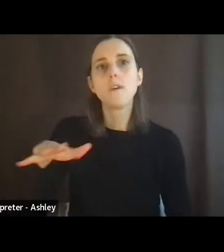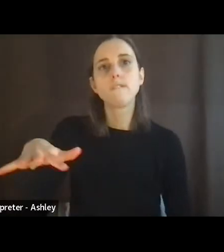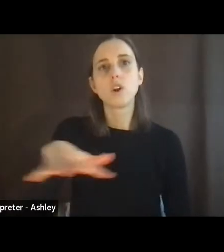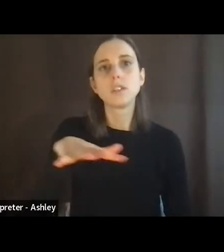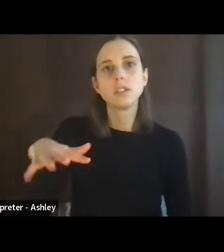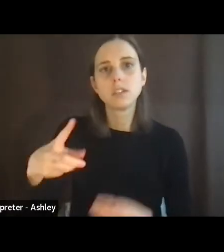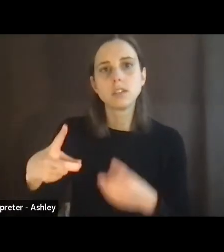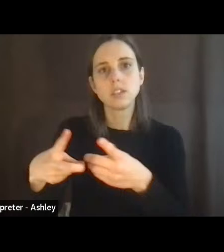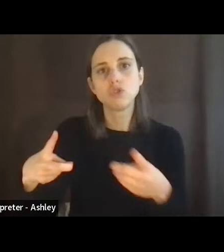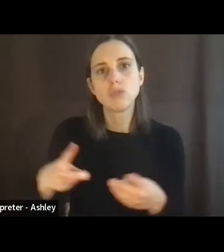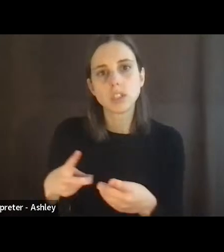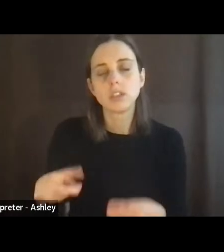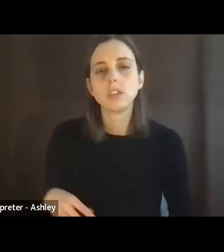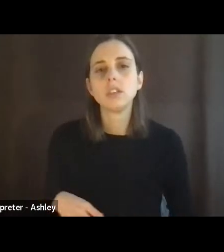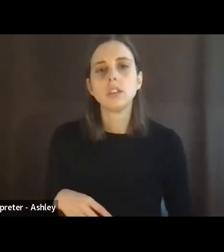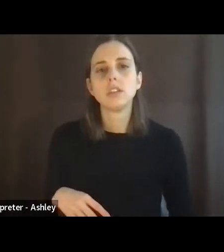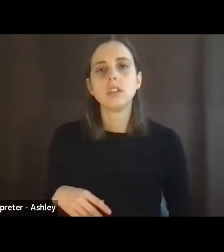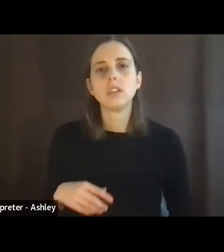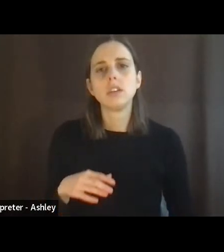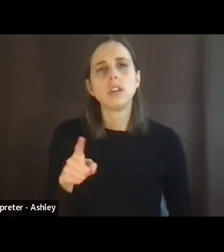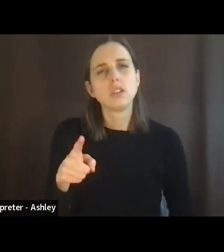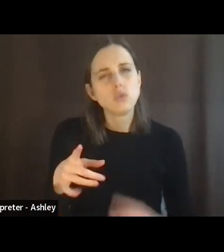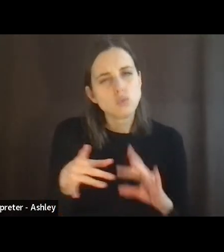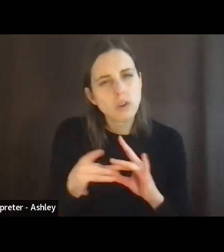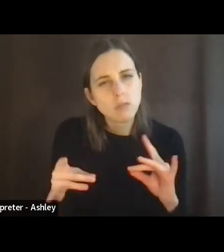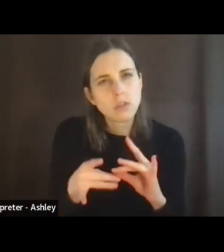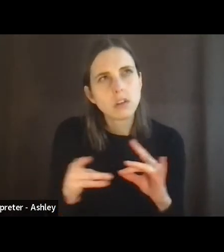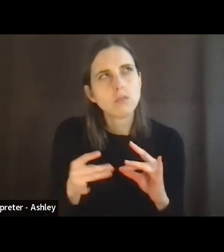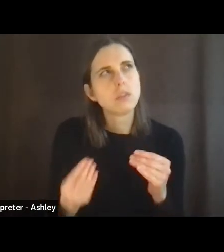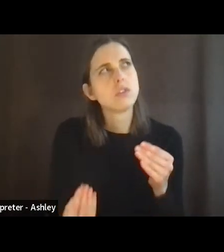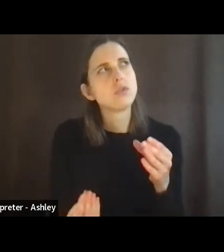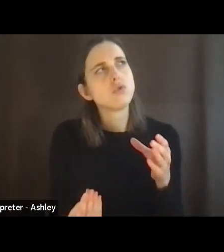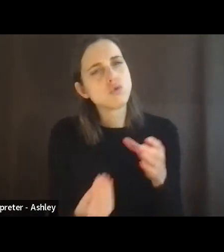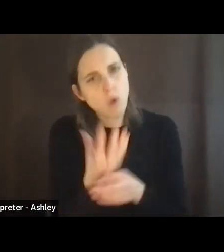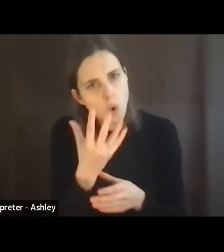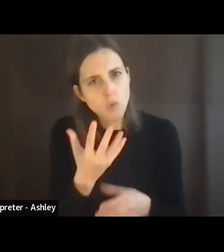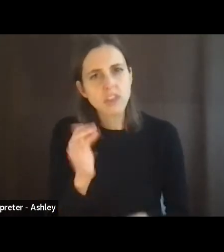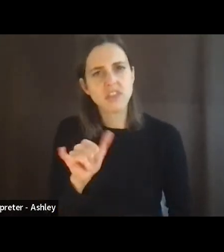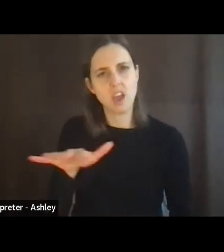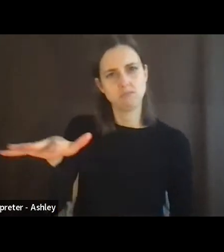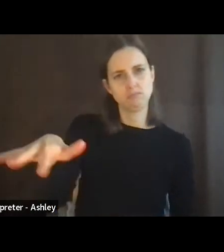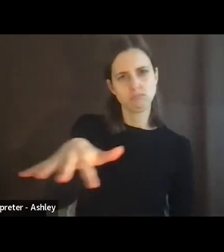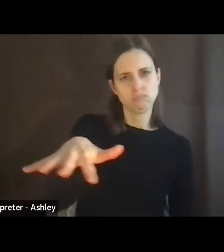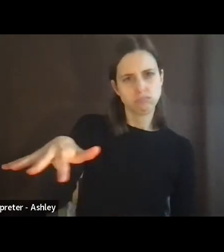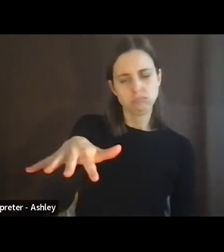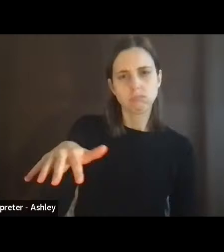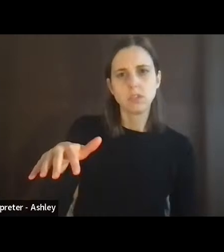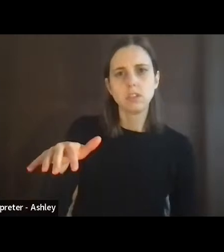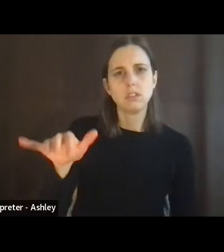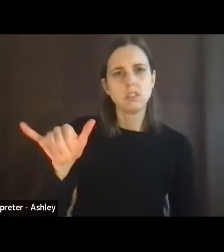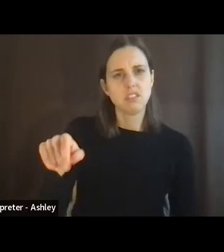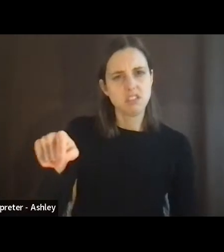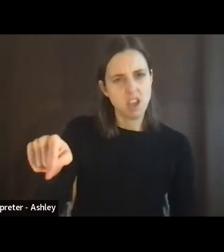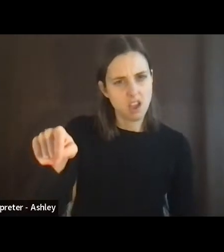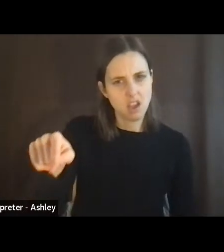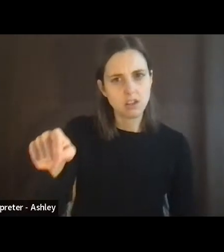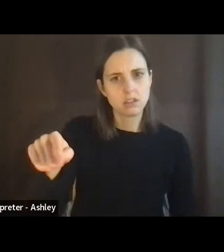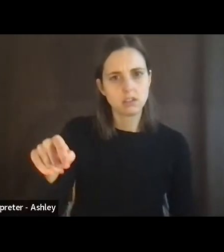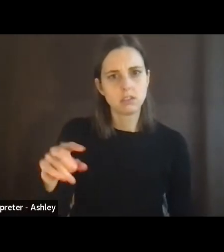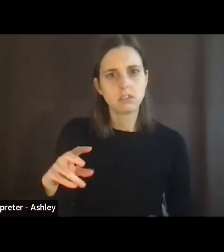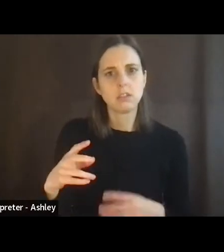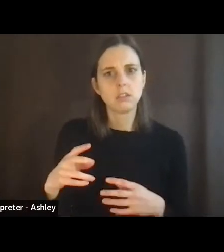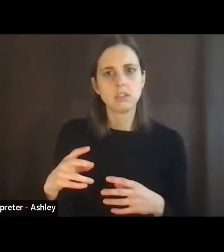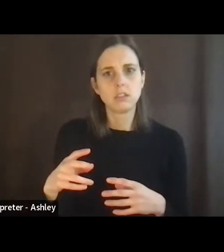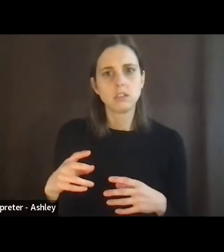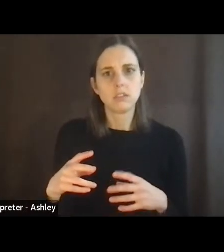and the growth, and I thought you said the growth in the waterfront district area was a very, very diverse